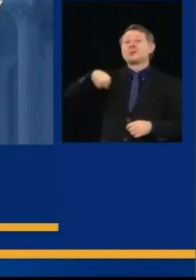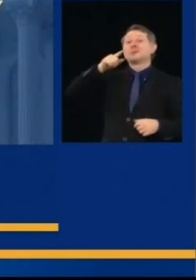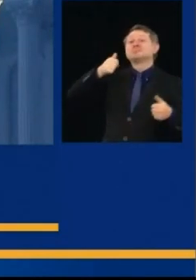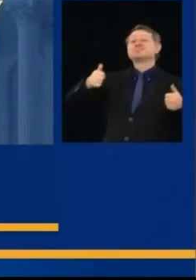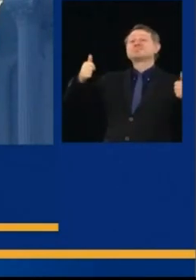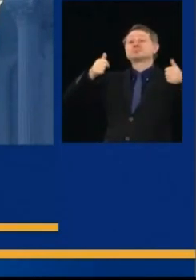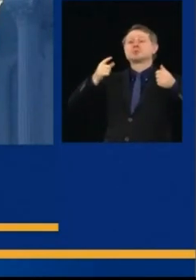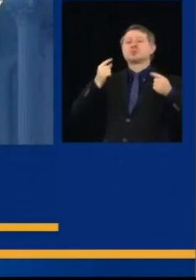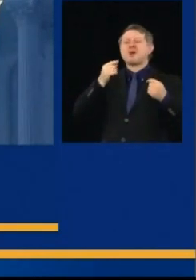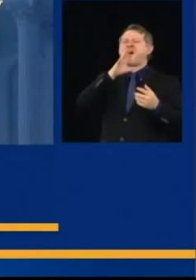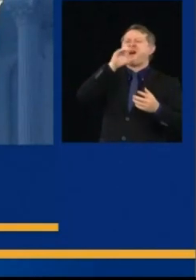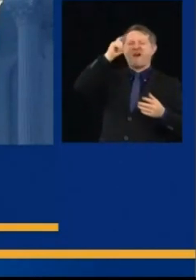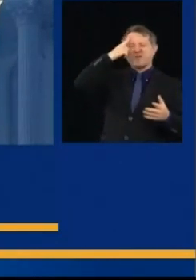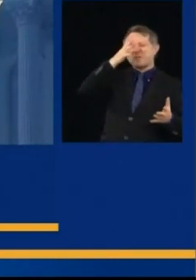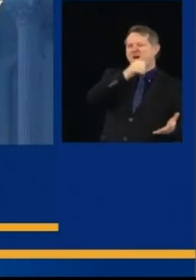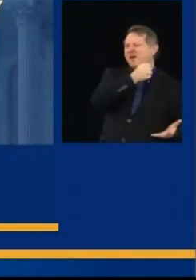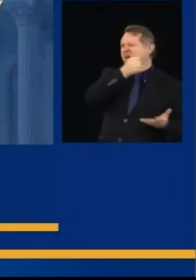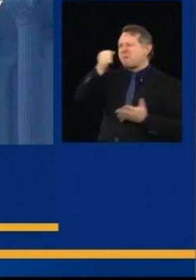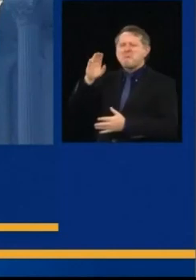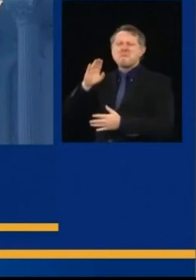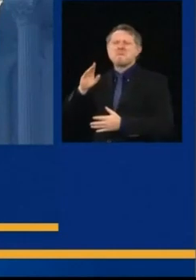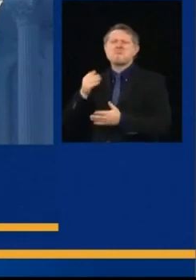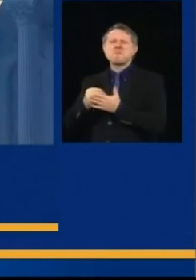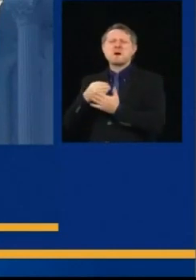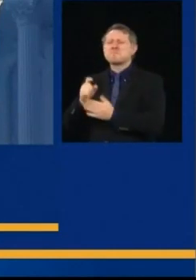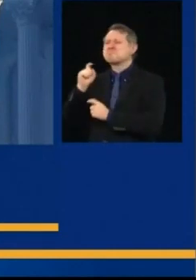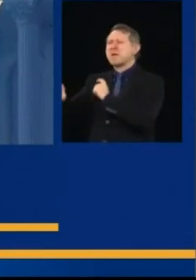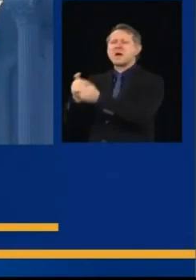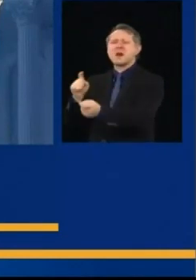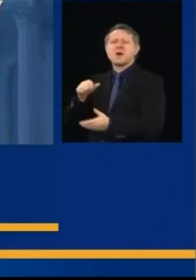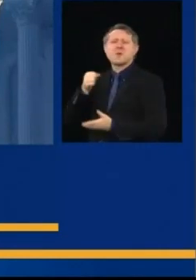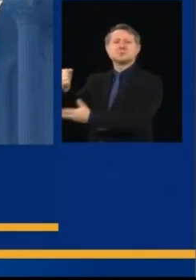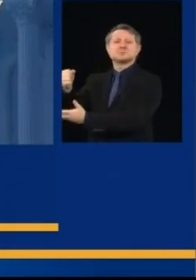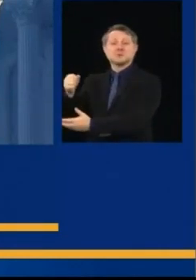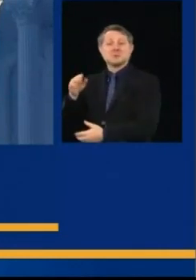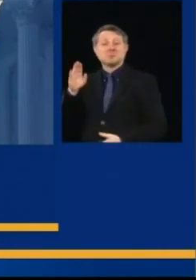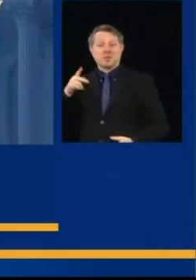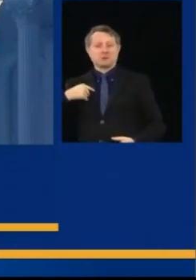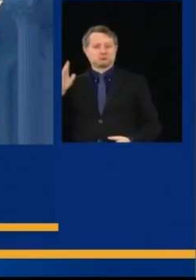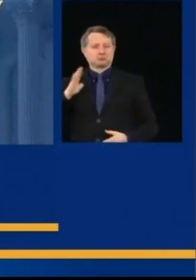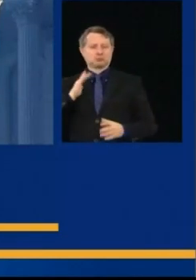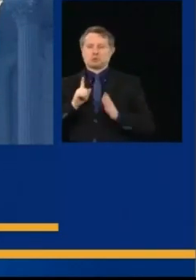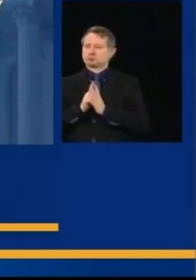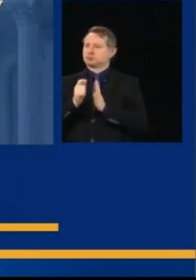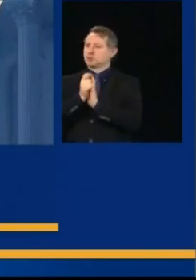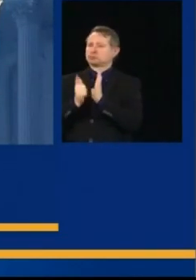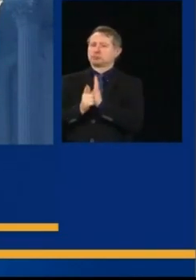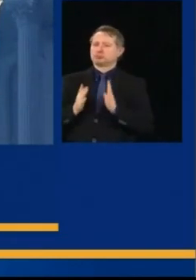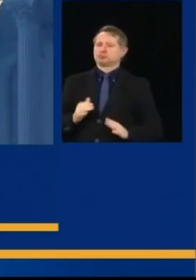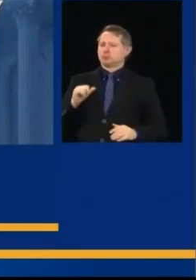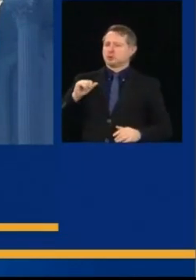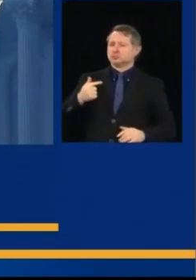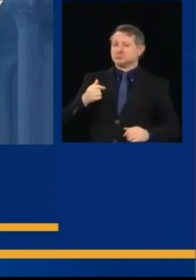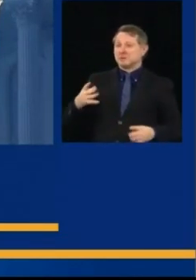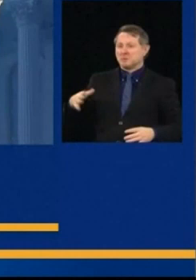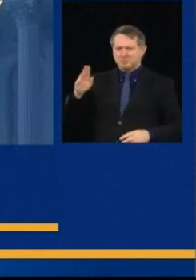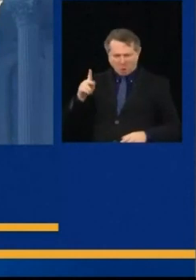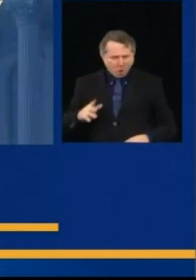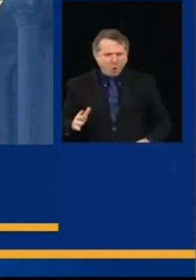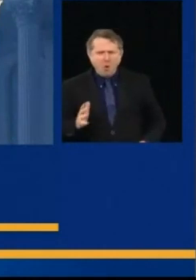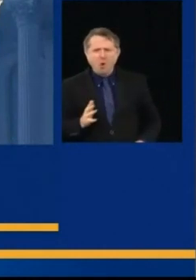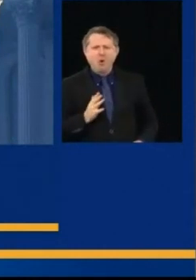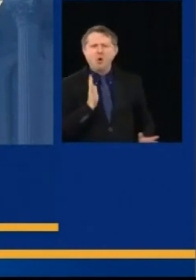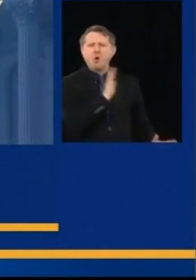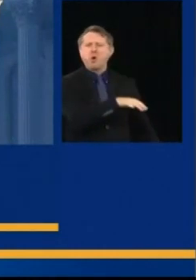banks. I was Attorney General at the time. So many banks took the bailout from taxpayers